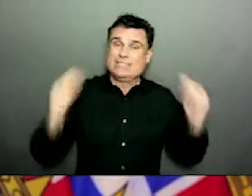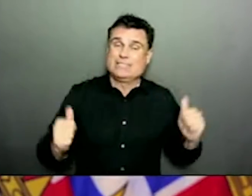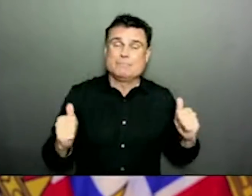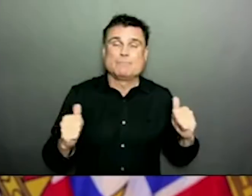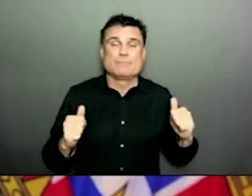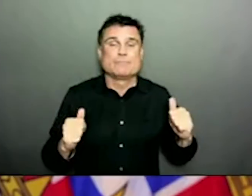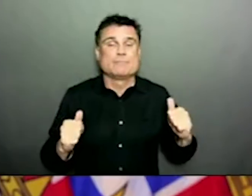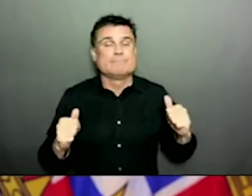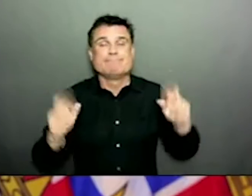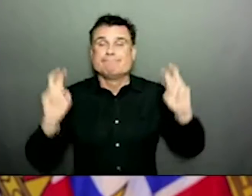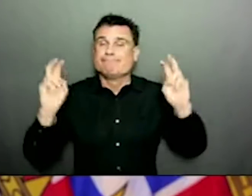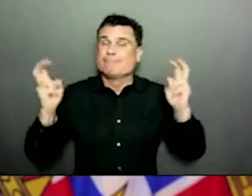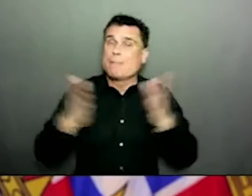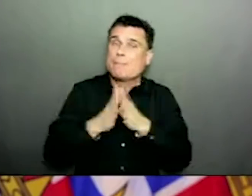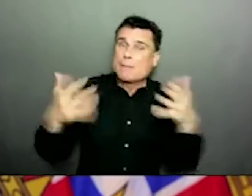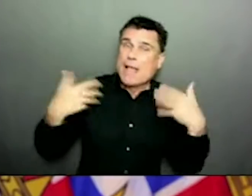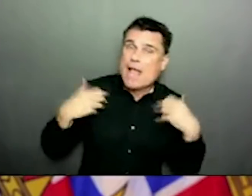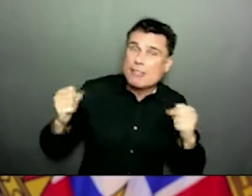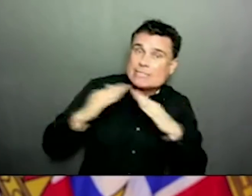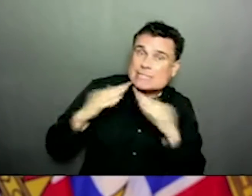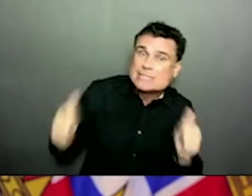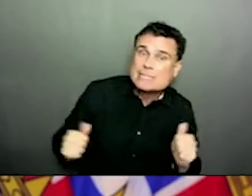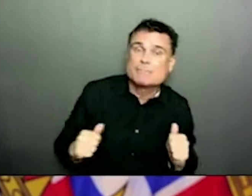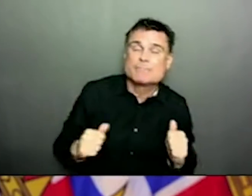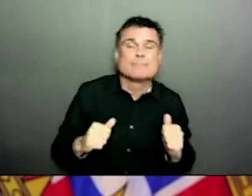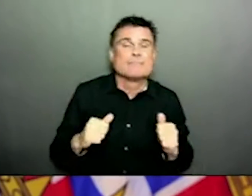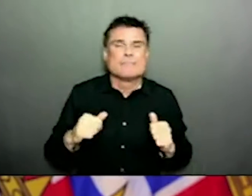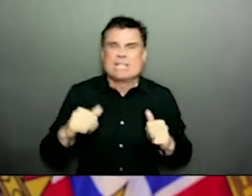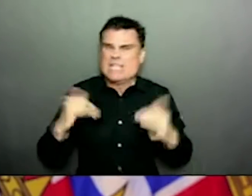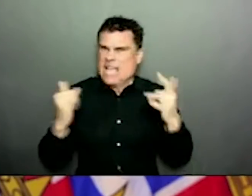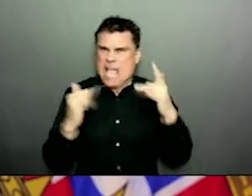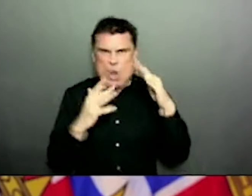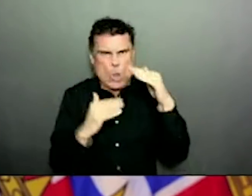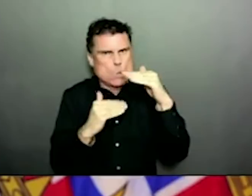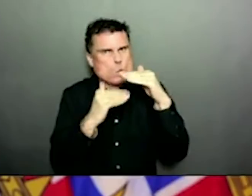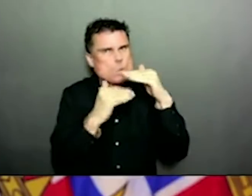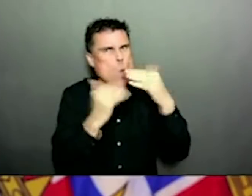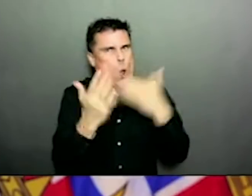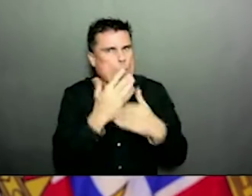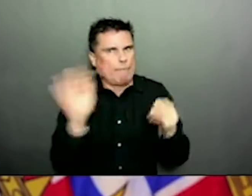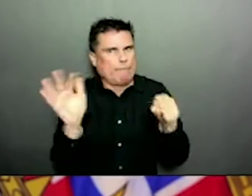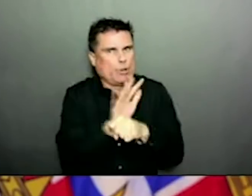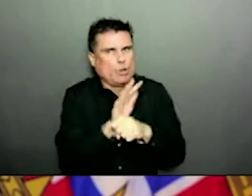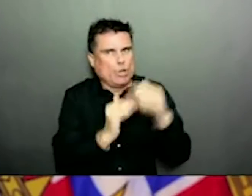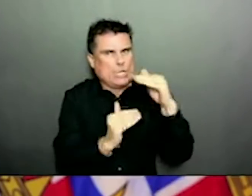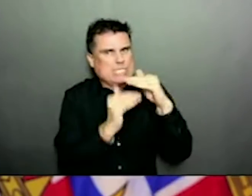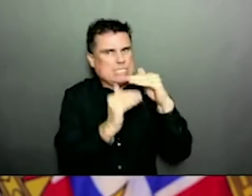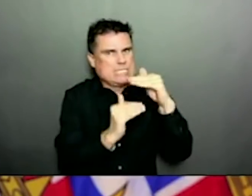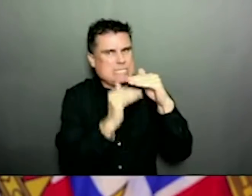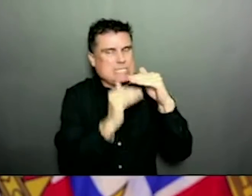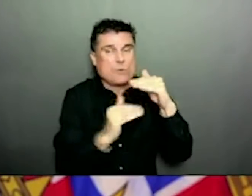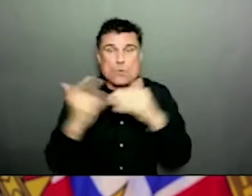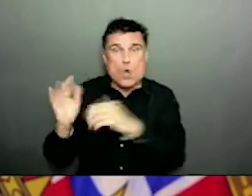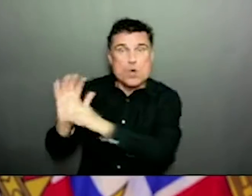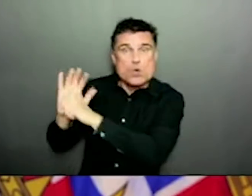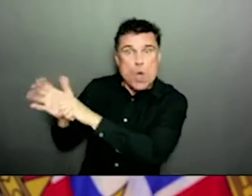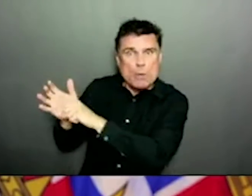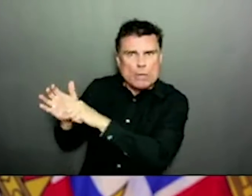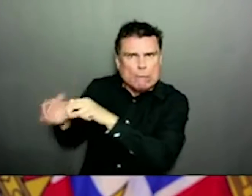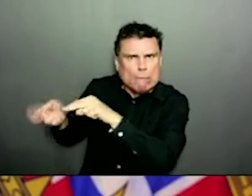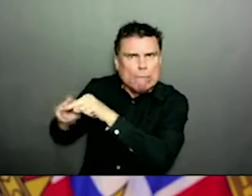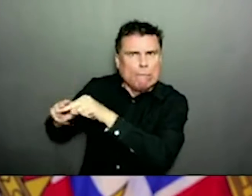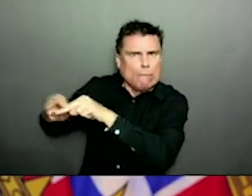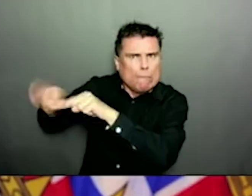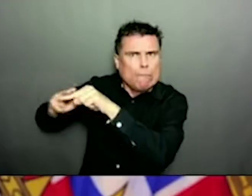line, but we have not yet come down to the level that we need to. There's still too much transmission in our community, and